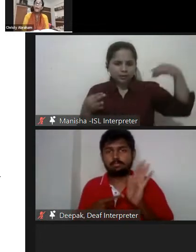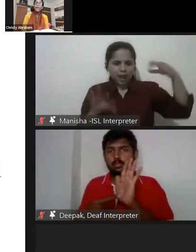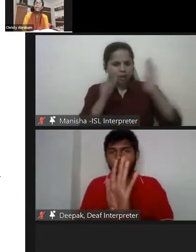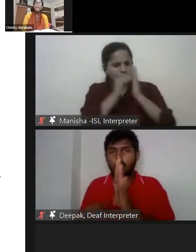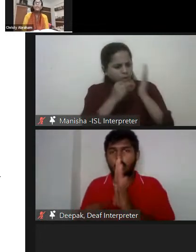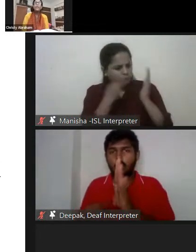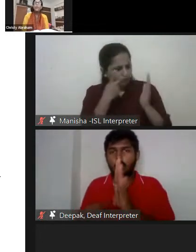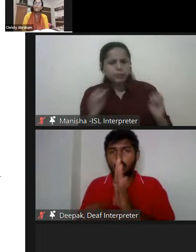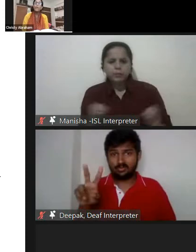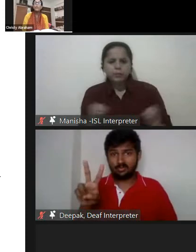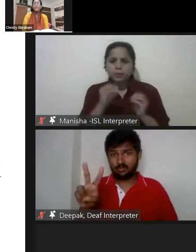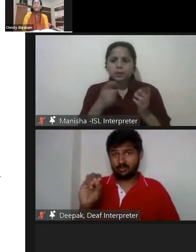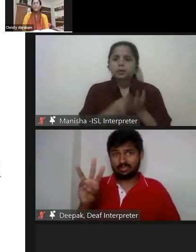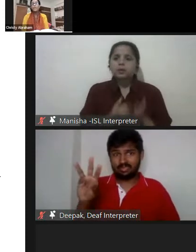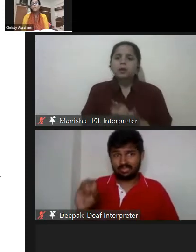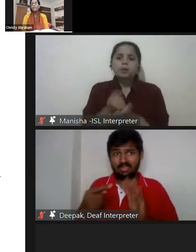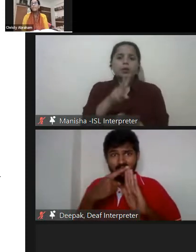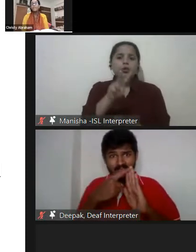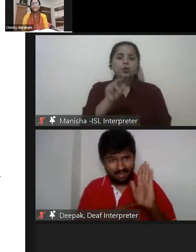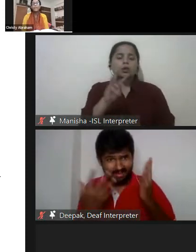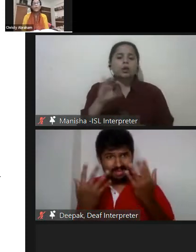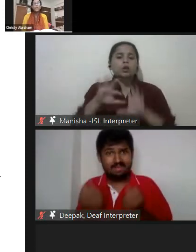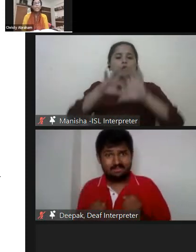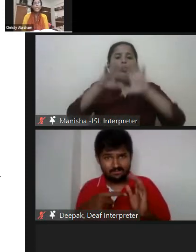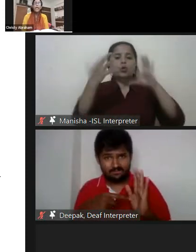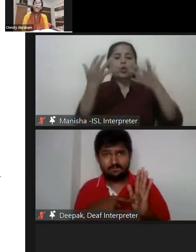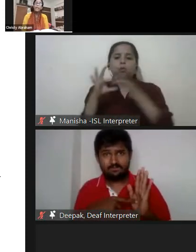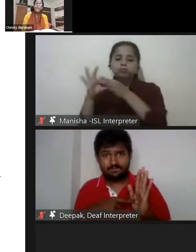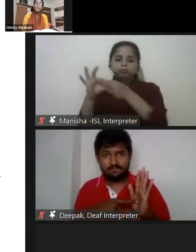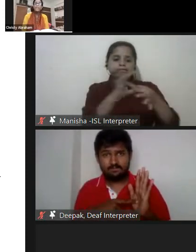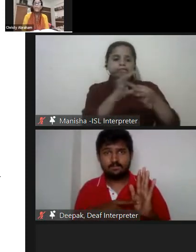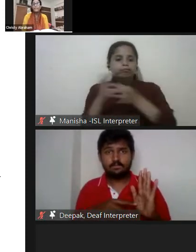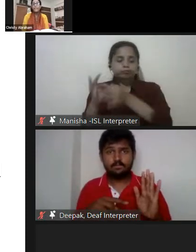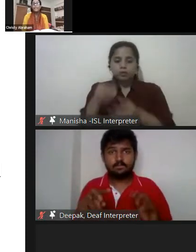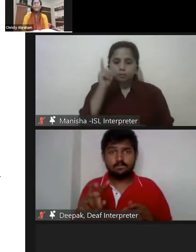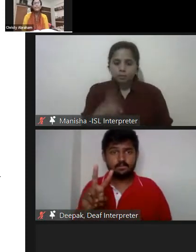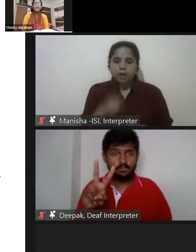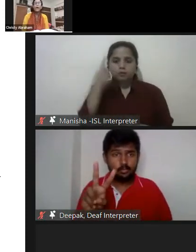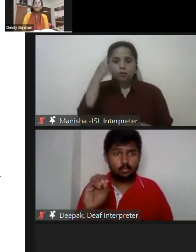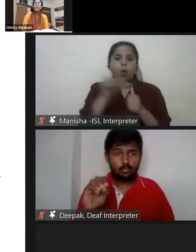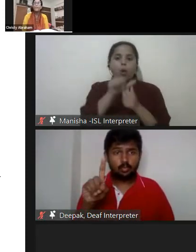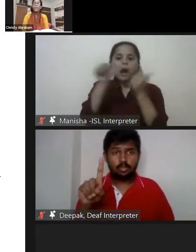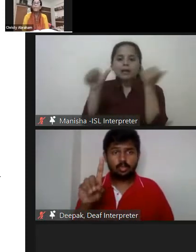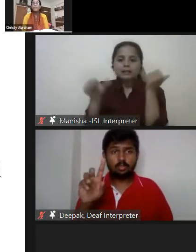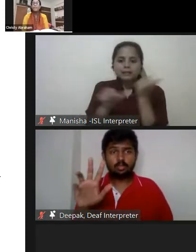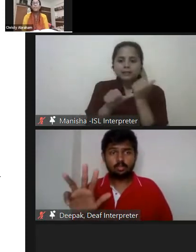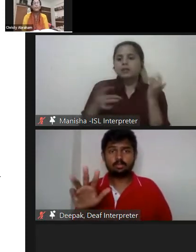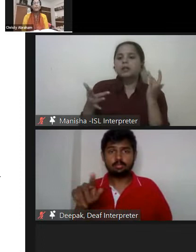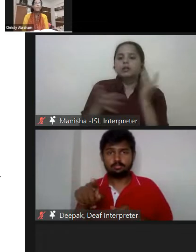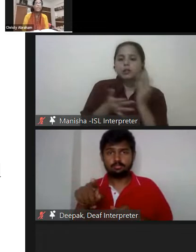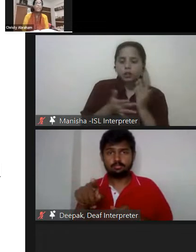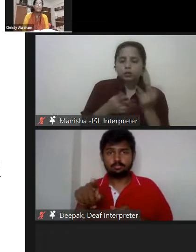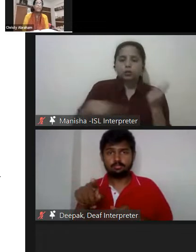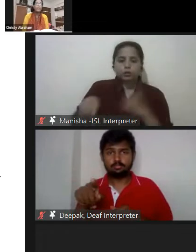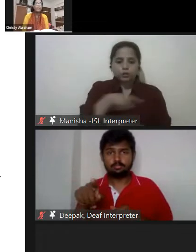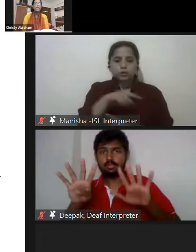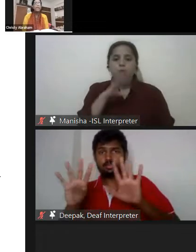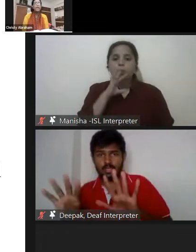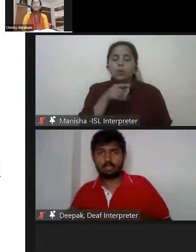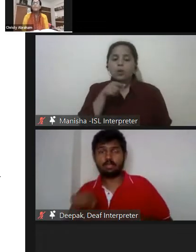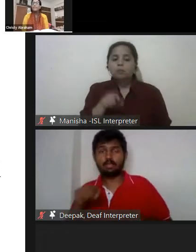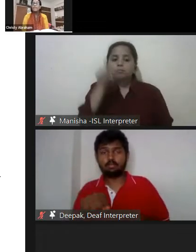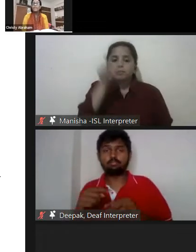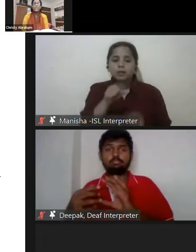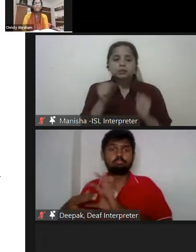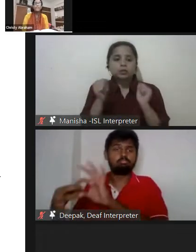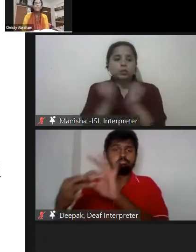2030 highlighted global cooperation on assistive technology and hence finds a link to Article 20, which is on personal mobility.